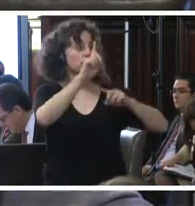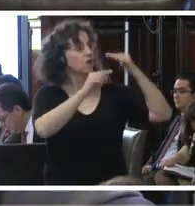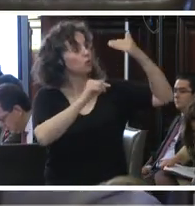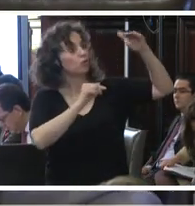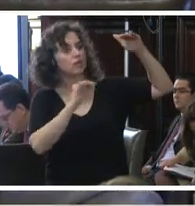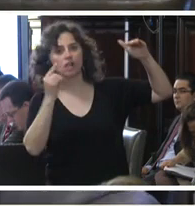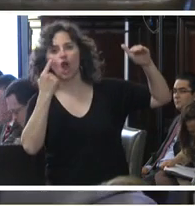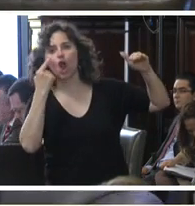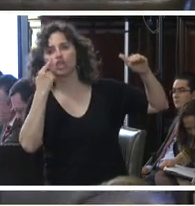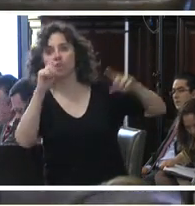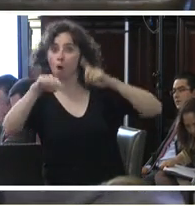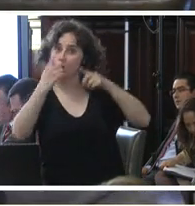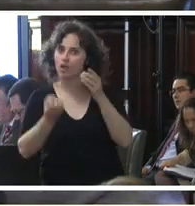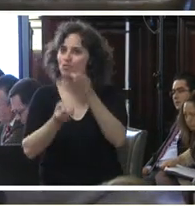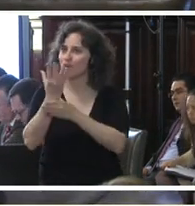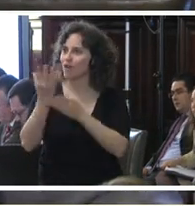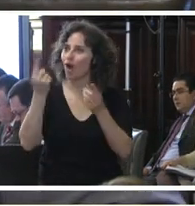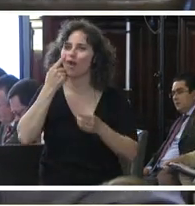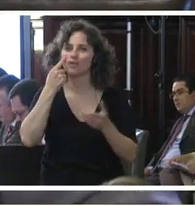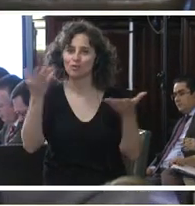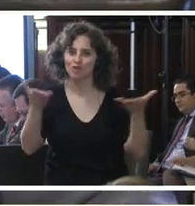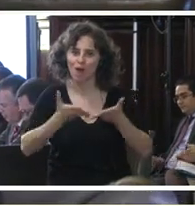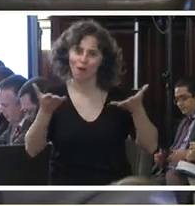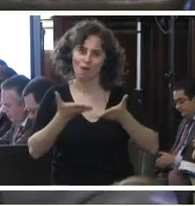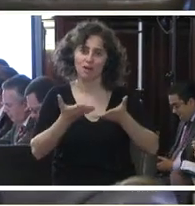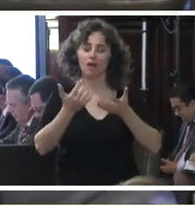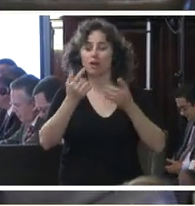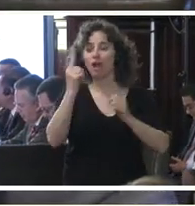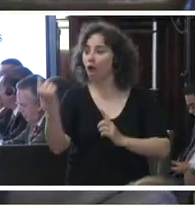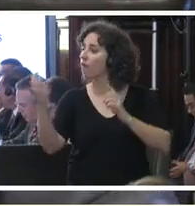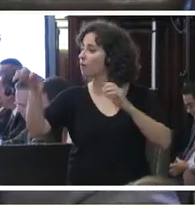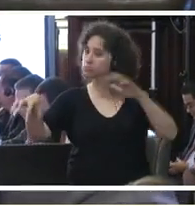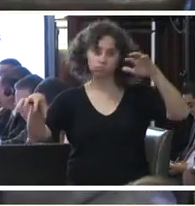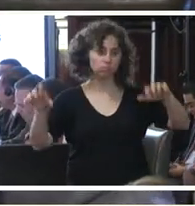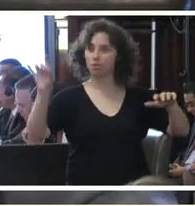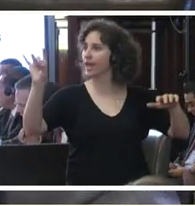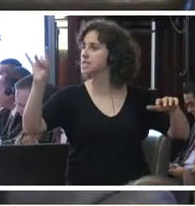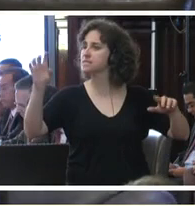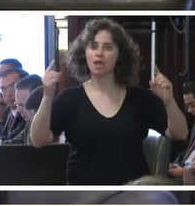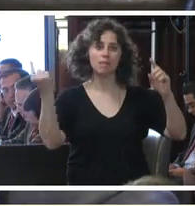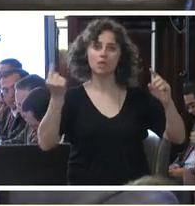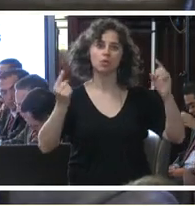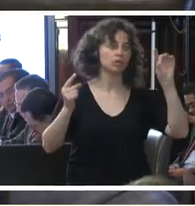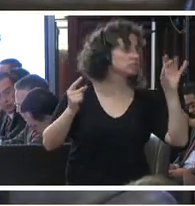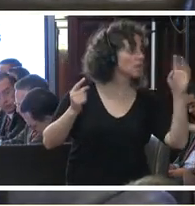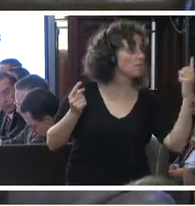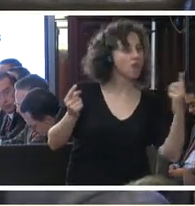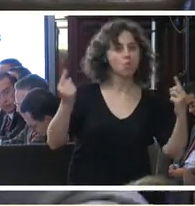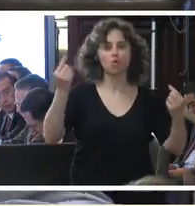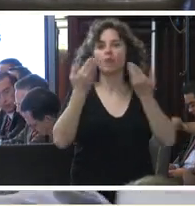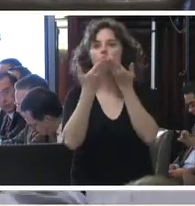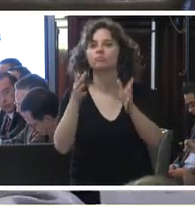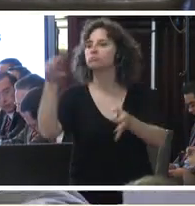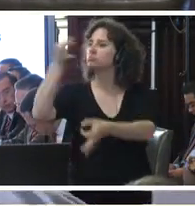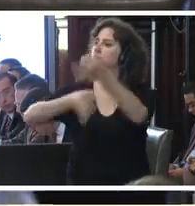met. Each side will have 15 minutes to make their opening presentation. And I